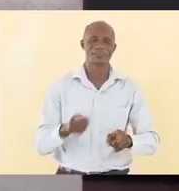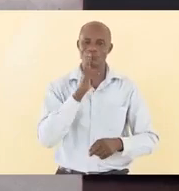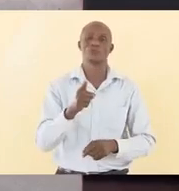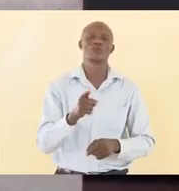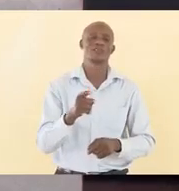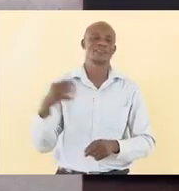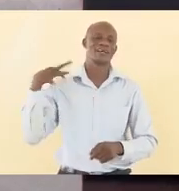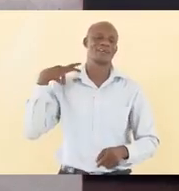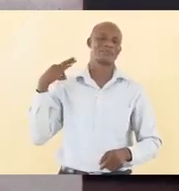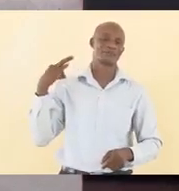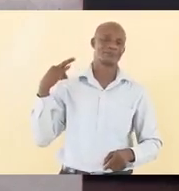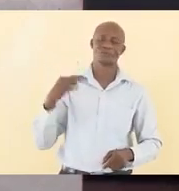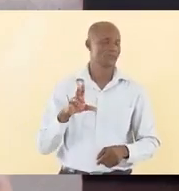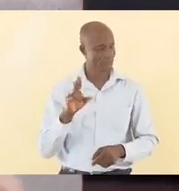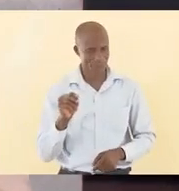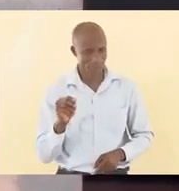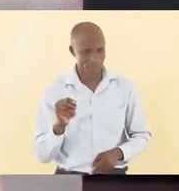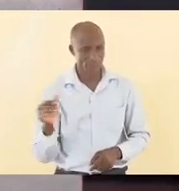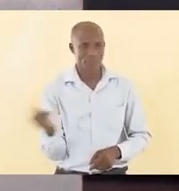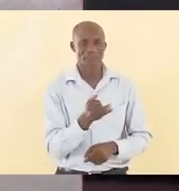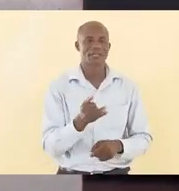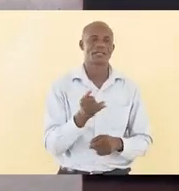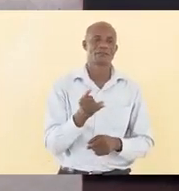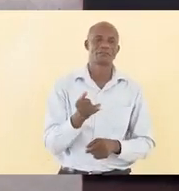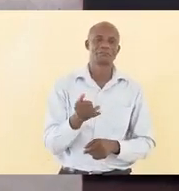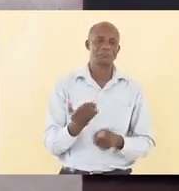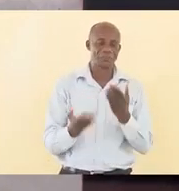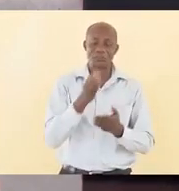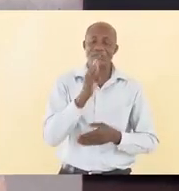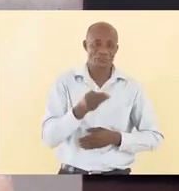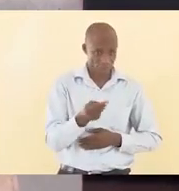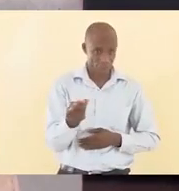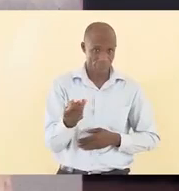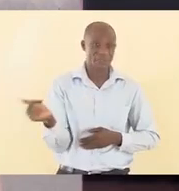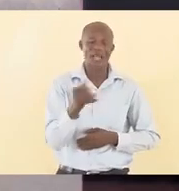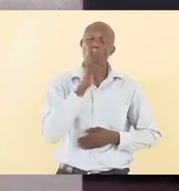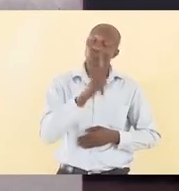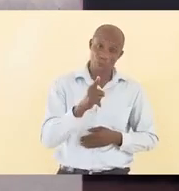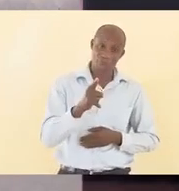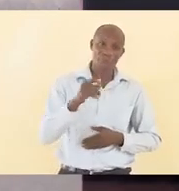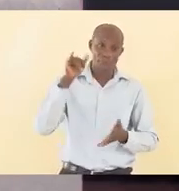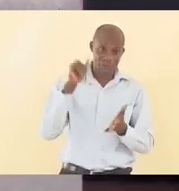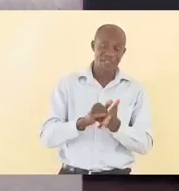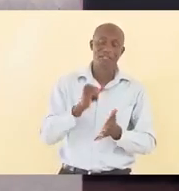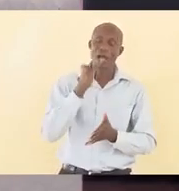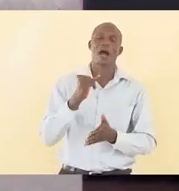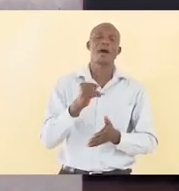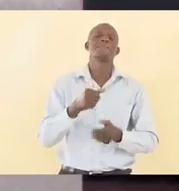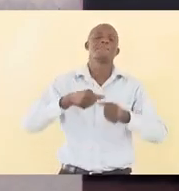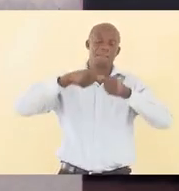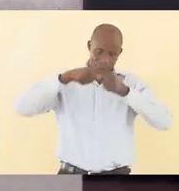of truths apply. Under this situation, no. No, there are certain, there may be a few, but there are certain truths that